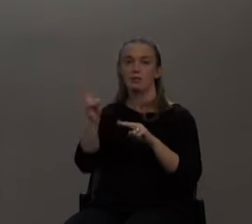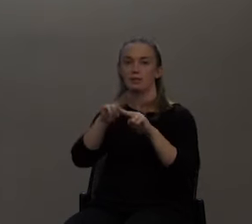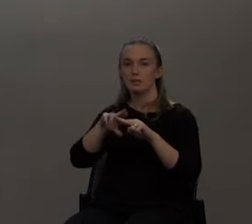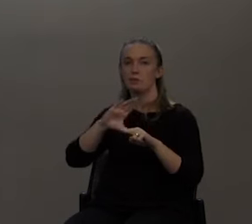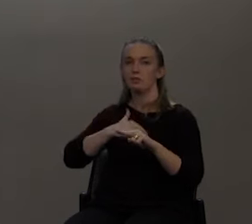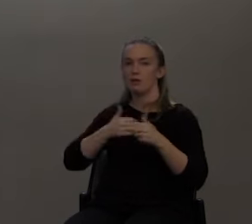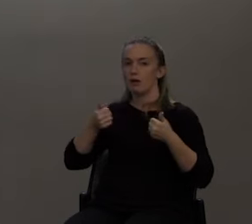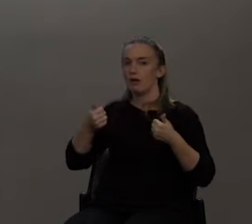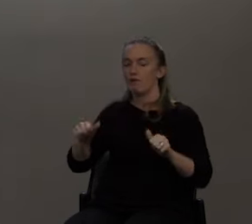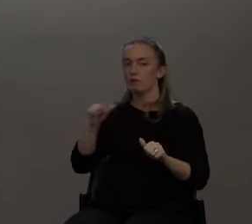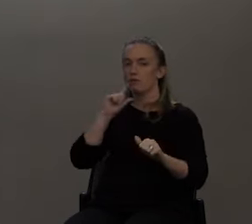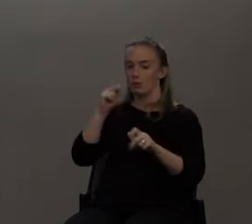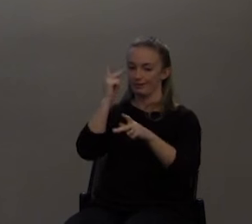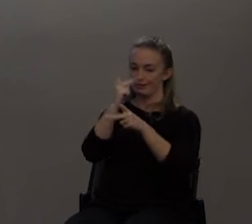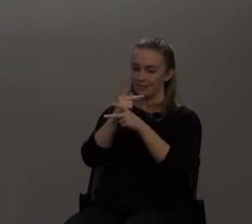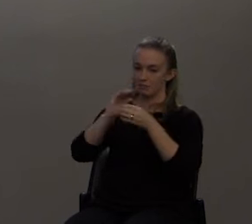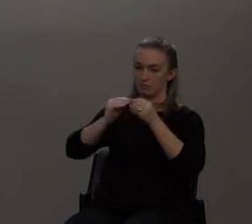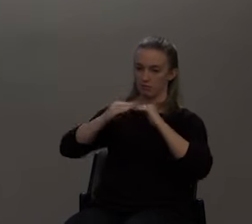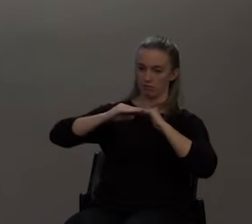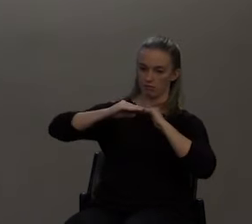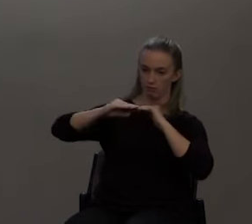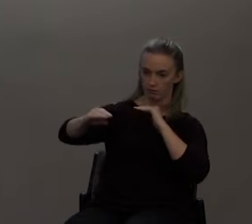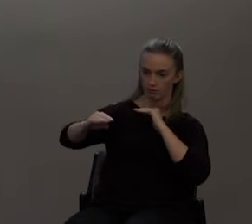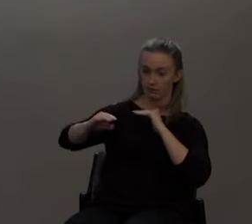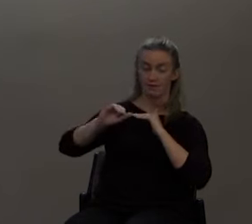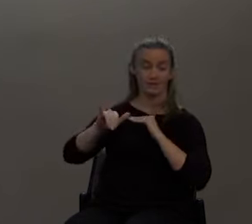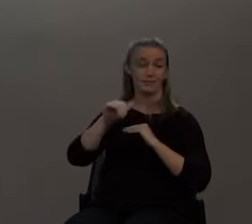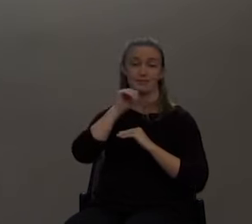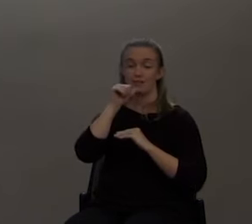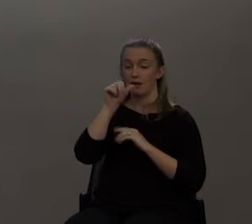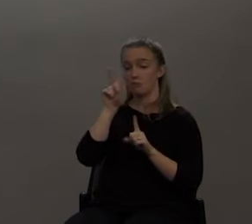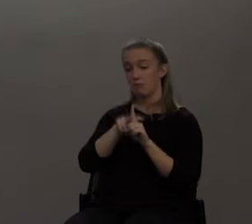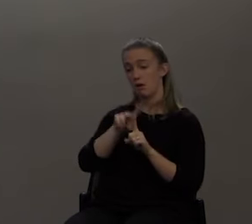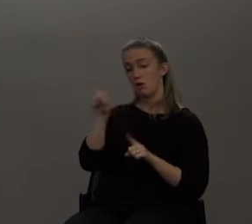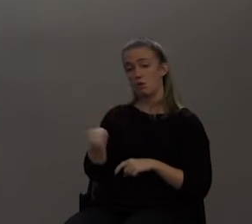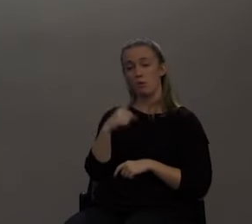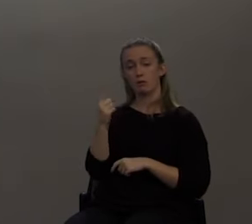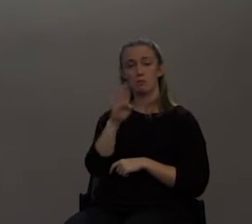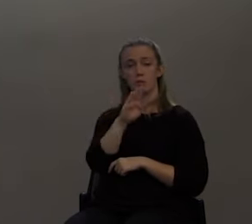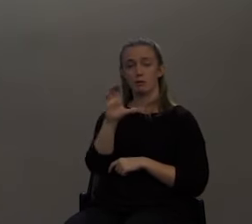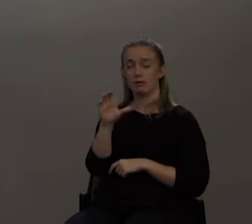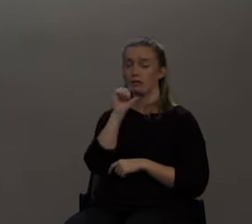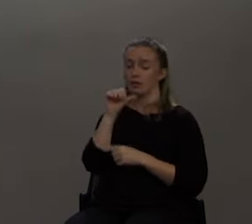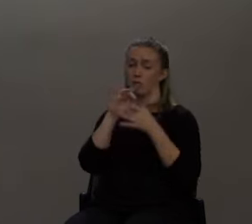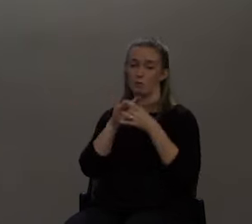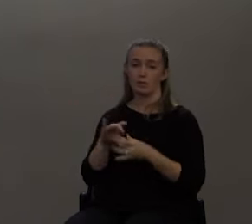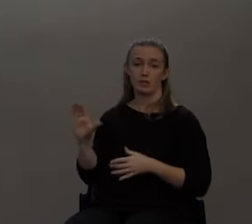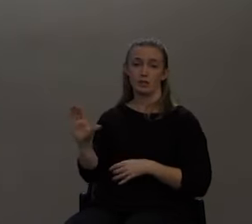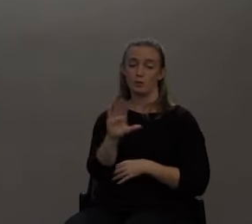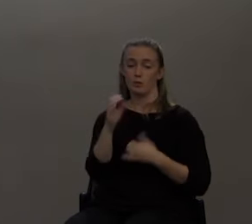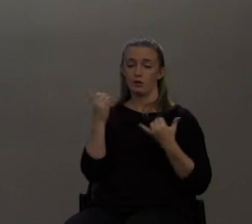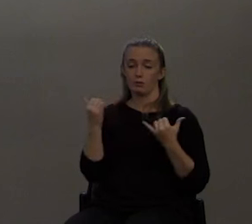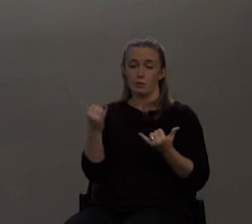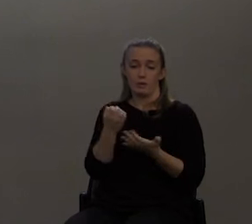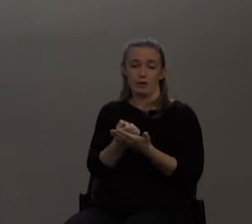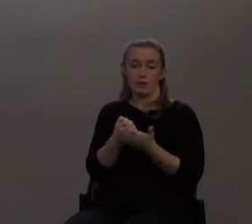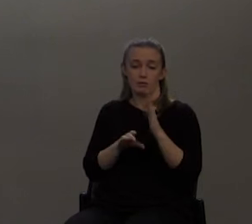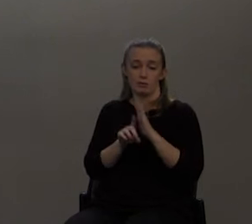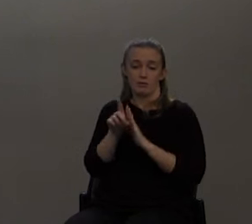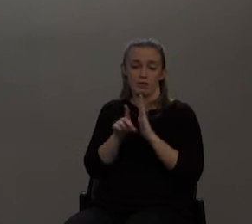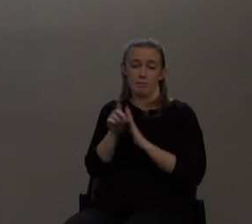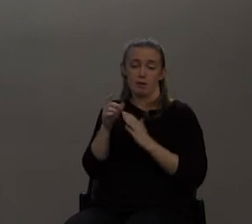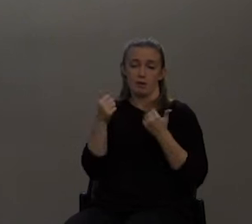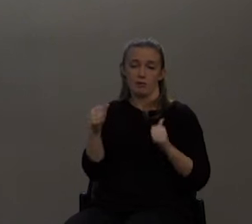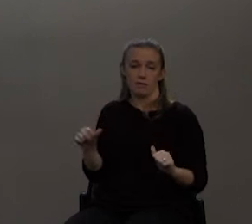level. That has nothing to do with Boyle County. That has nothing to do with your current economic development efforts. That's just the reality of the world in which we